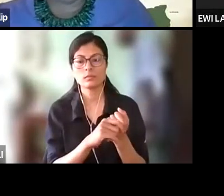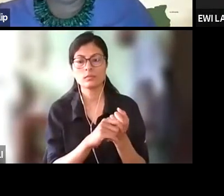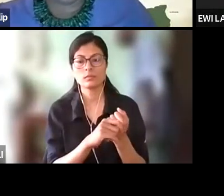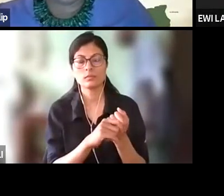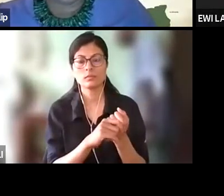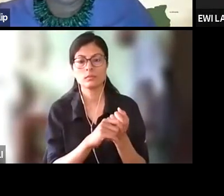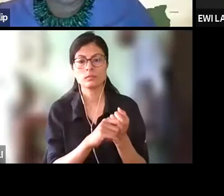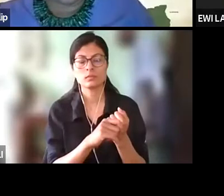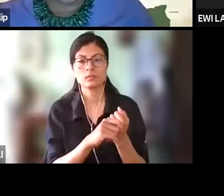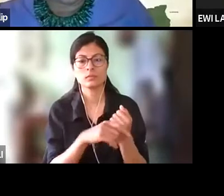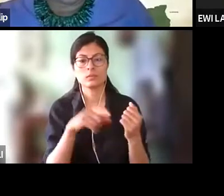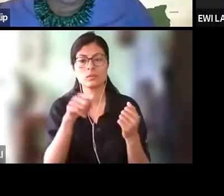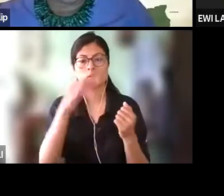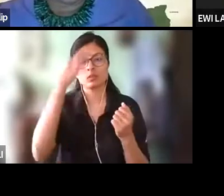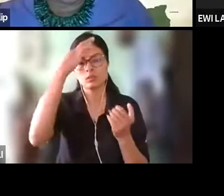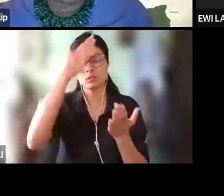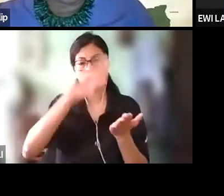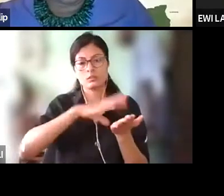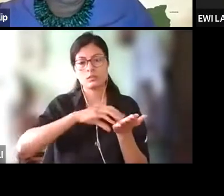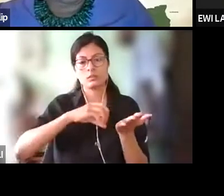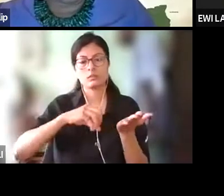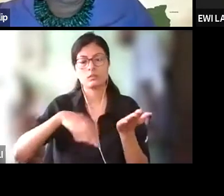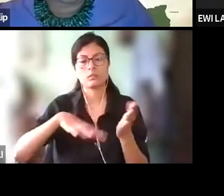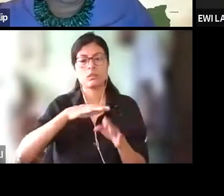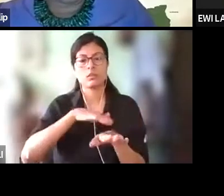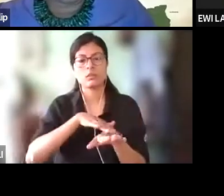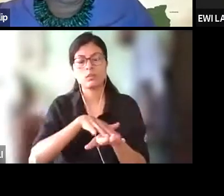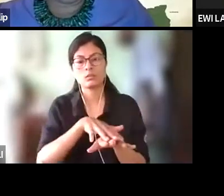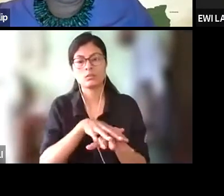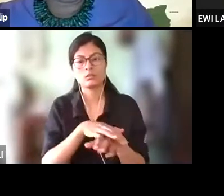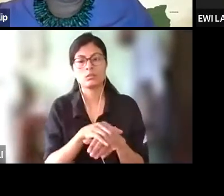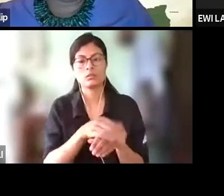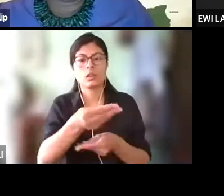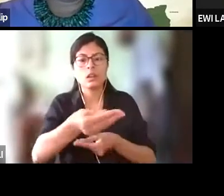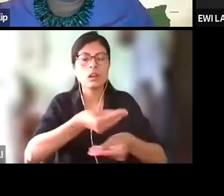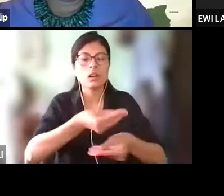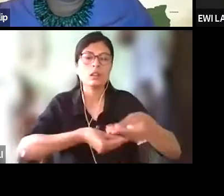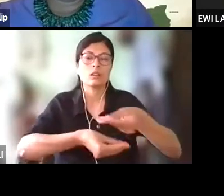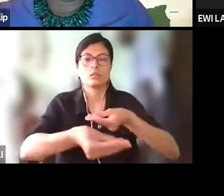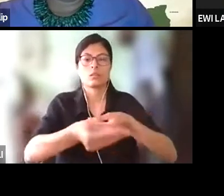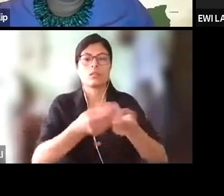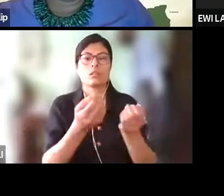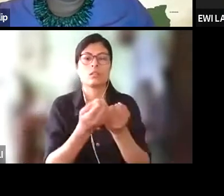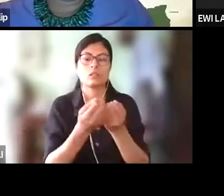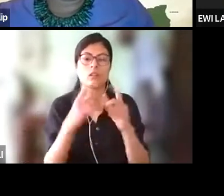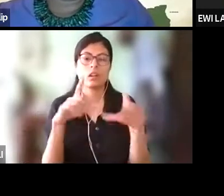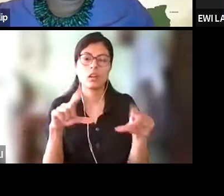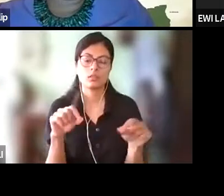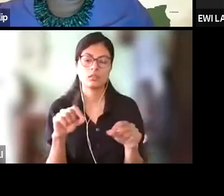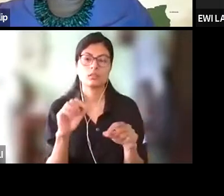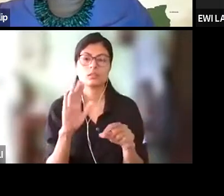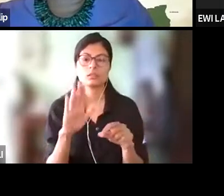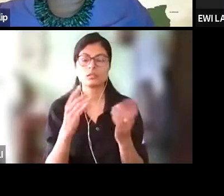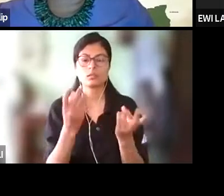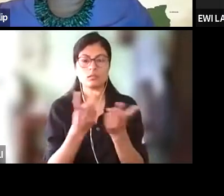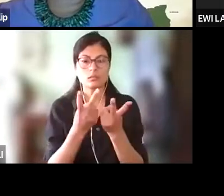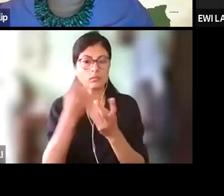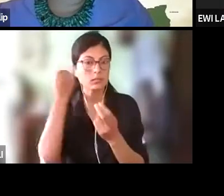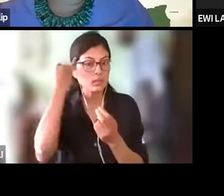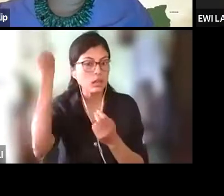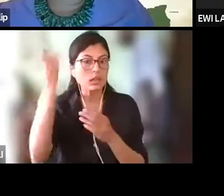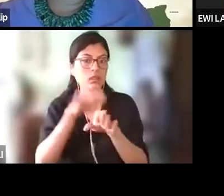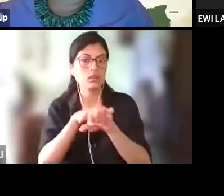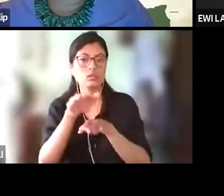come up with an idea, think of how you can make your home comfortable, make